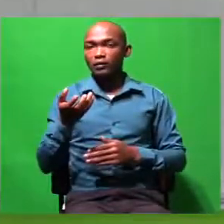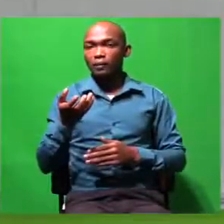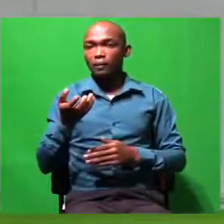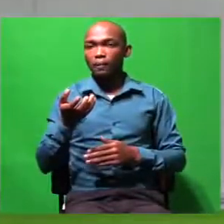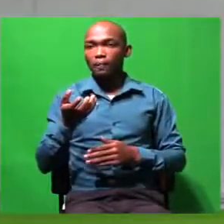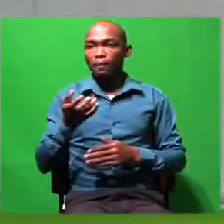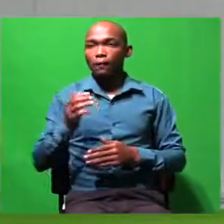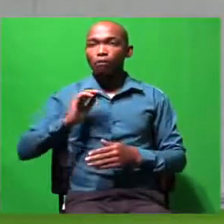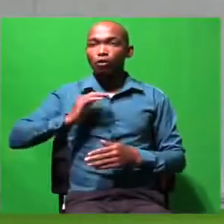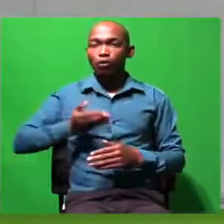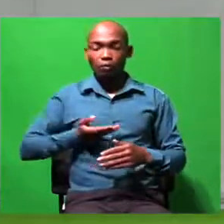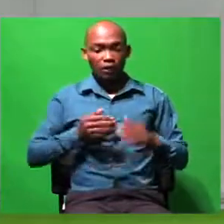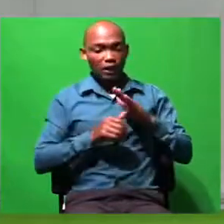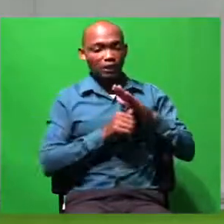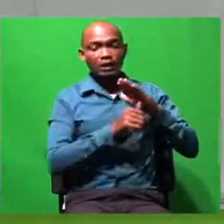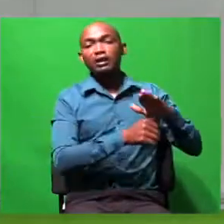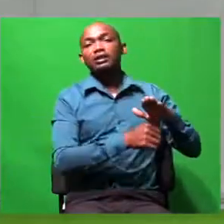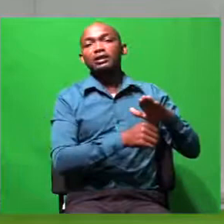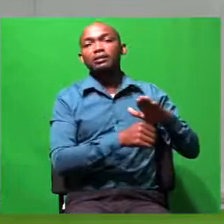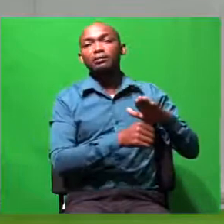neglected. Women are neglected.